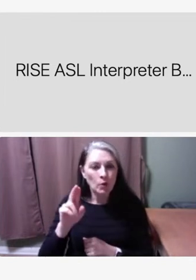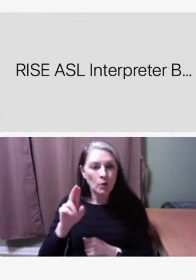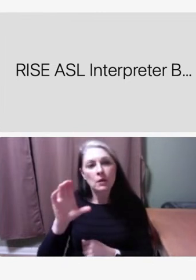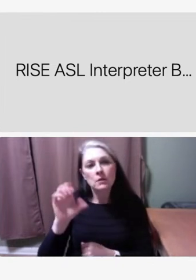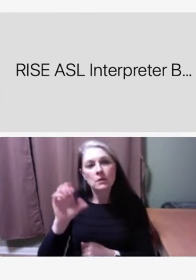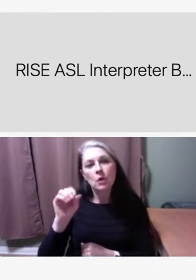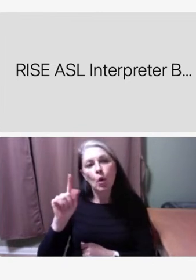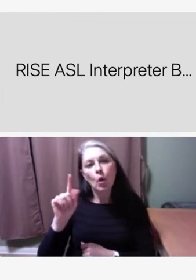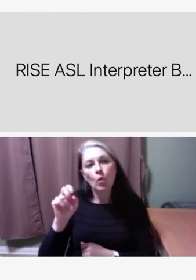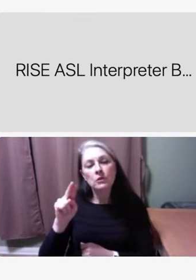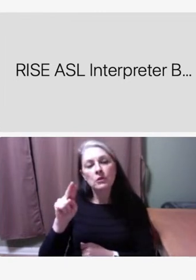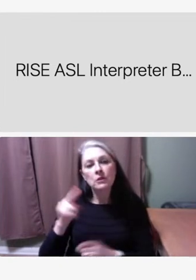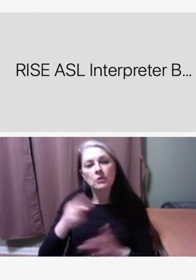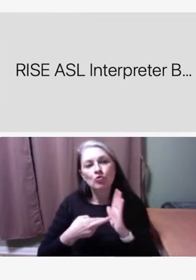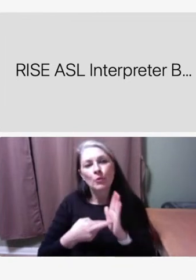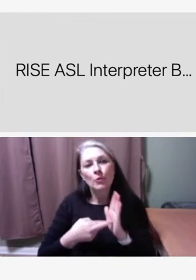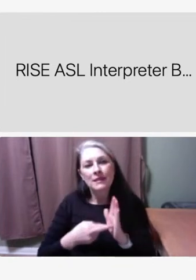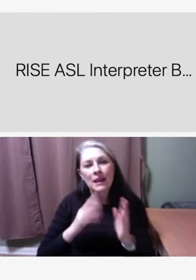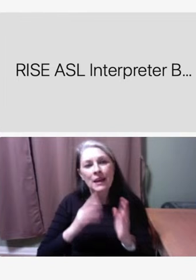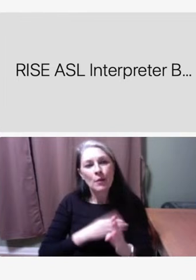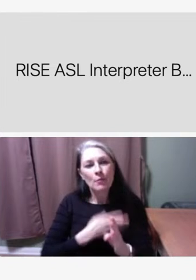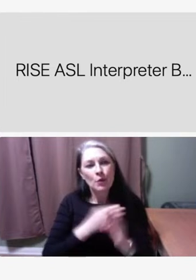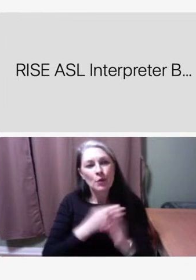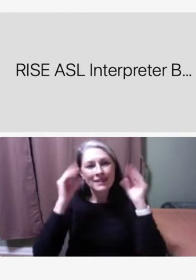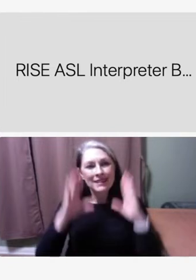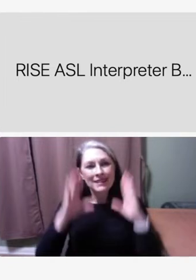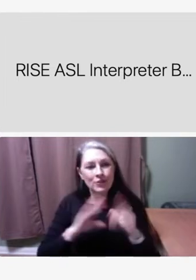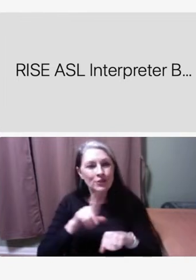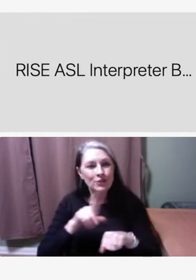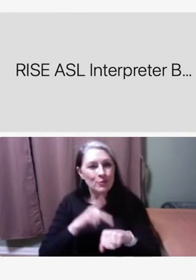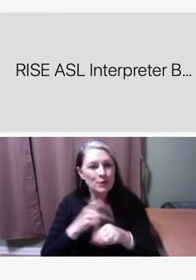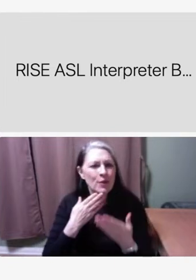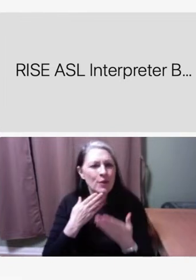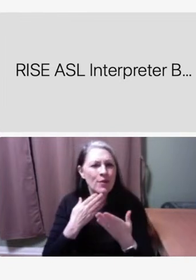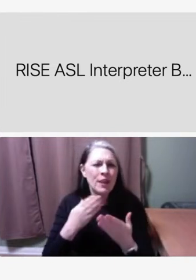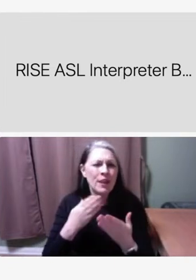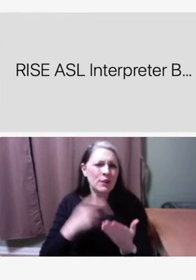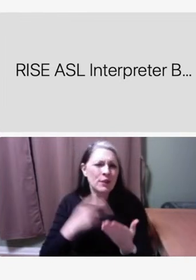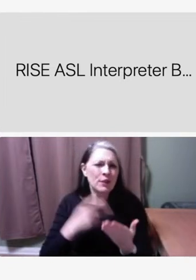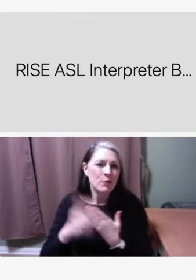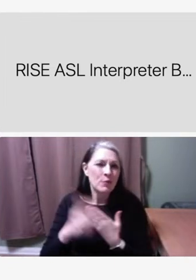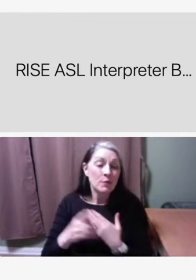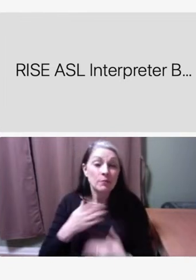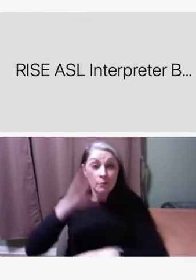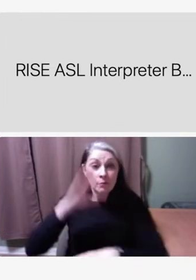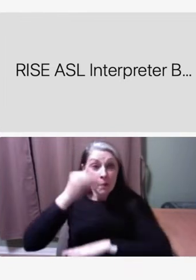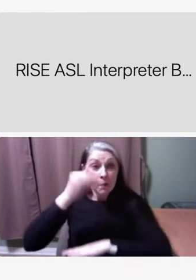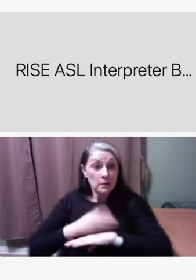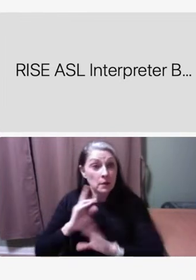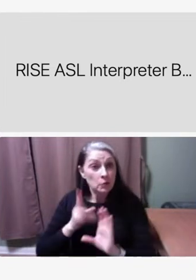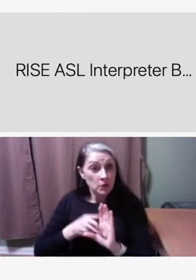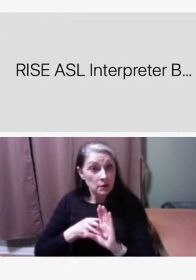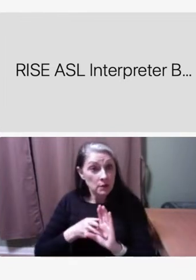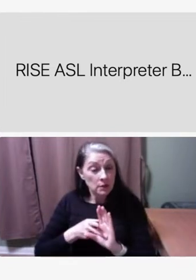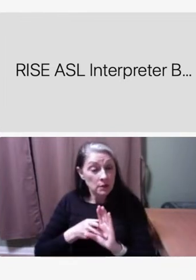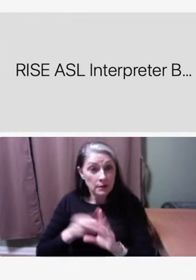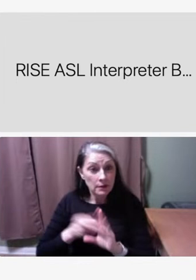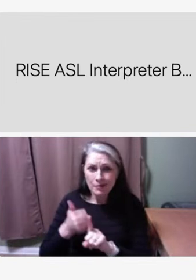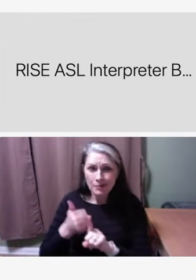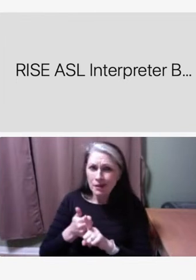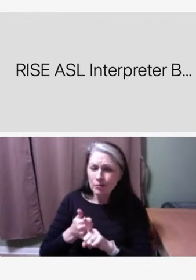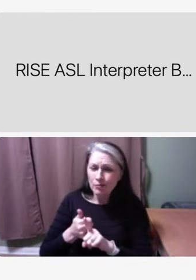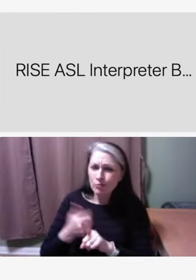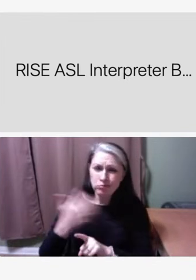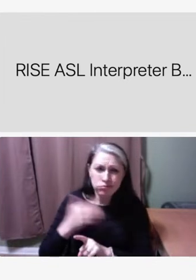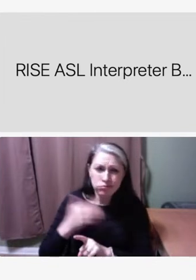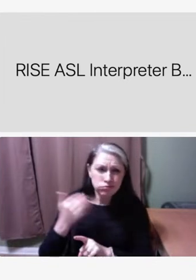and principals. Thank you for that program. My son is participating in that program, and he has grown a lot. He let me know early on, Dad, I'm